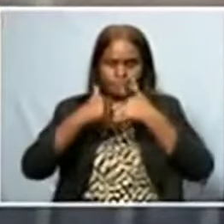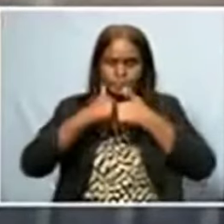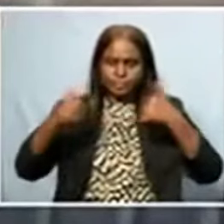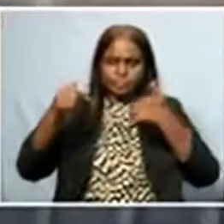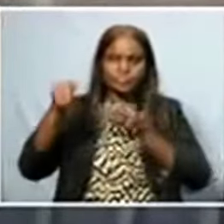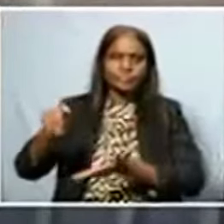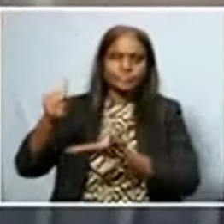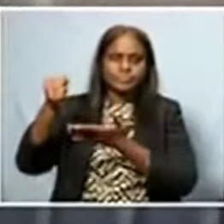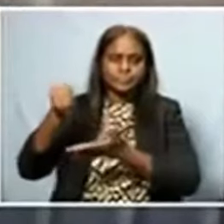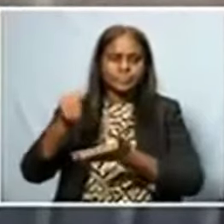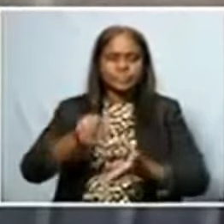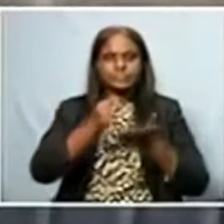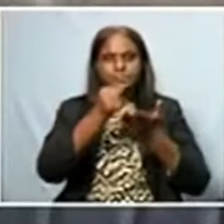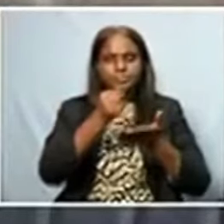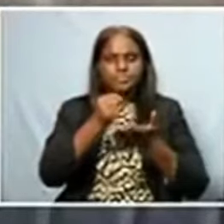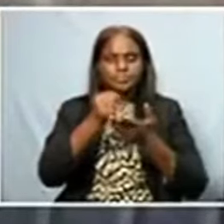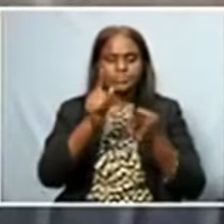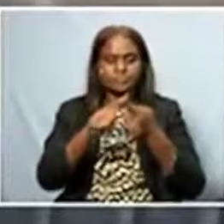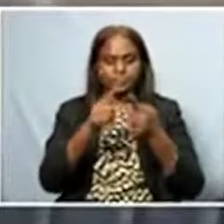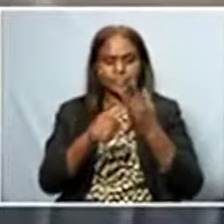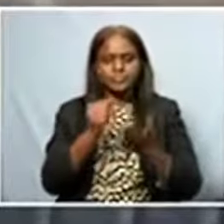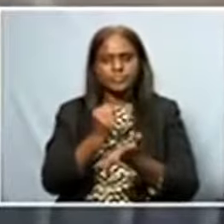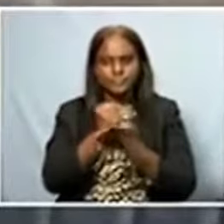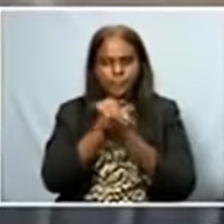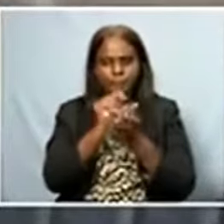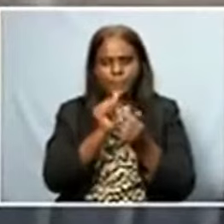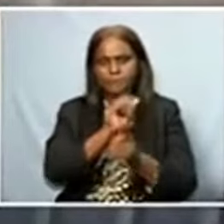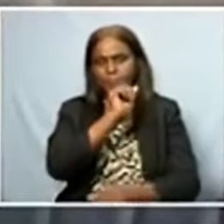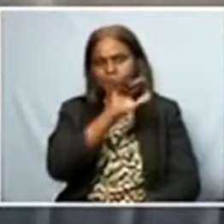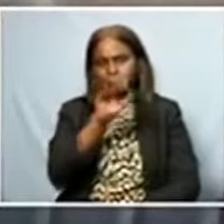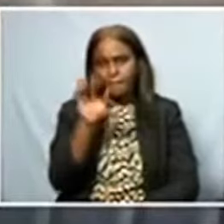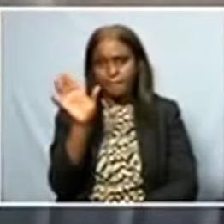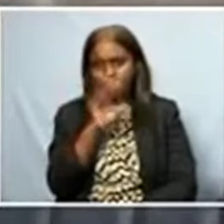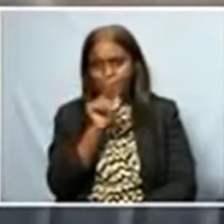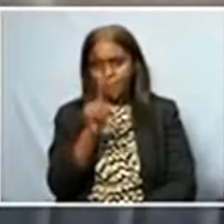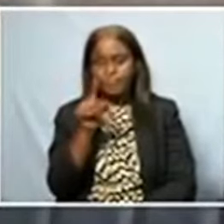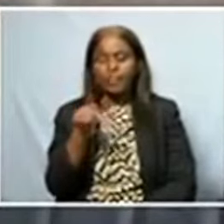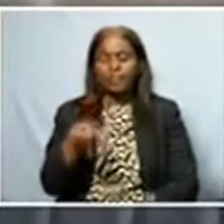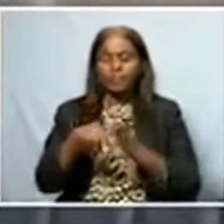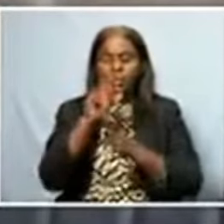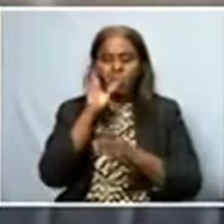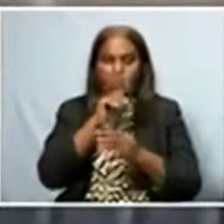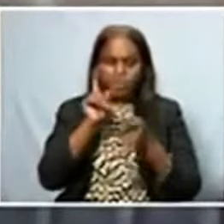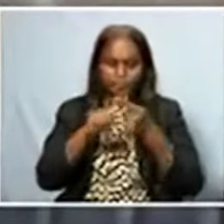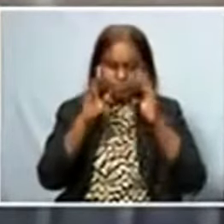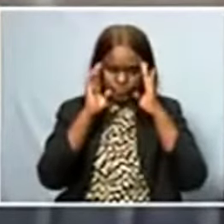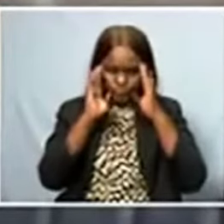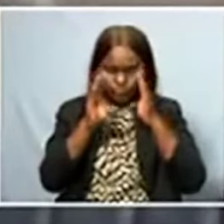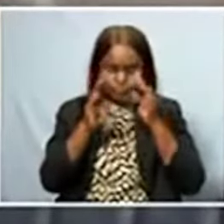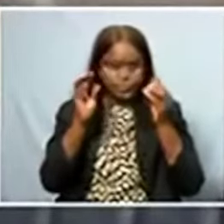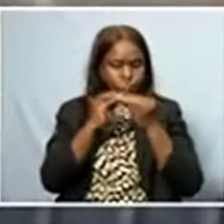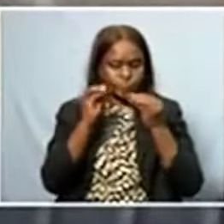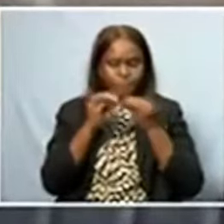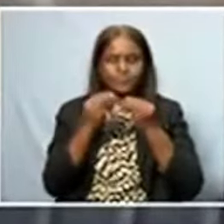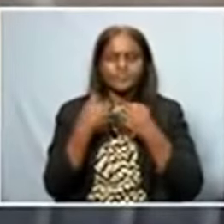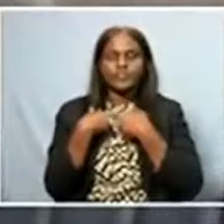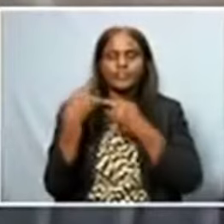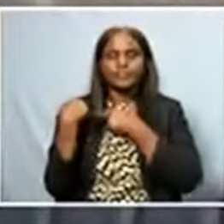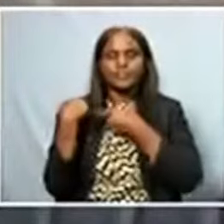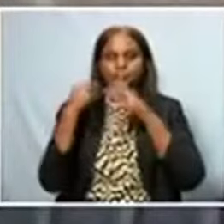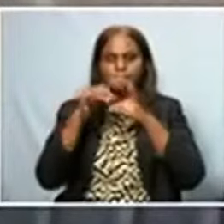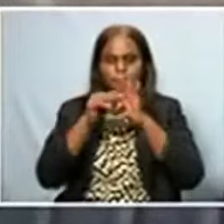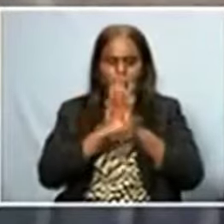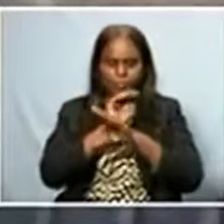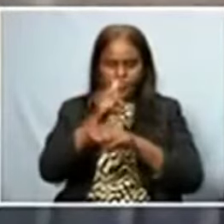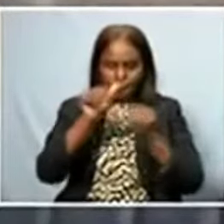to help in the deployment, are found to be catered for under the Electoral Commission of Zambia. And